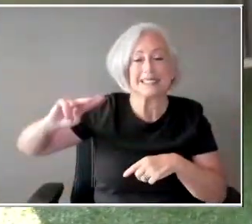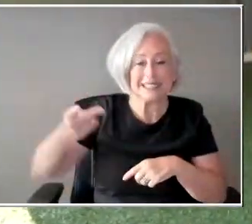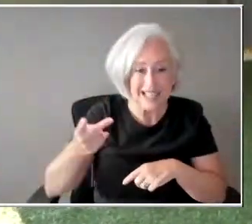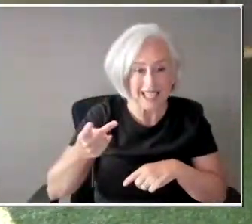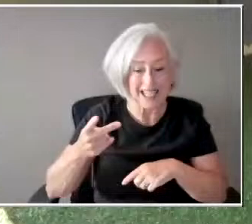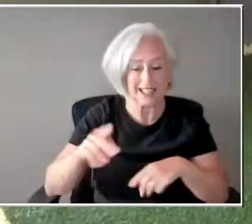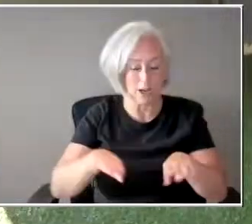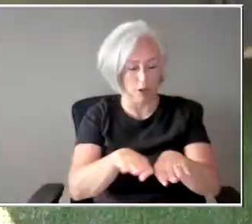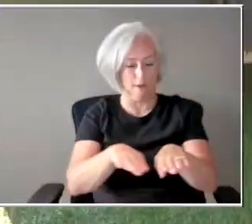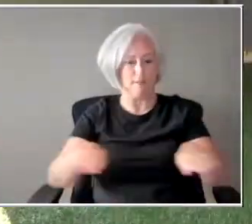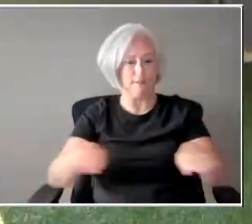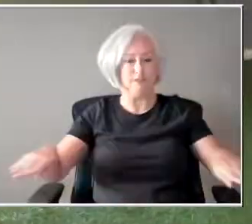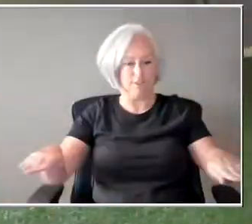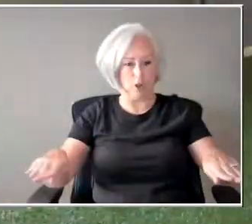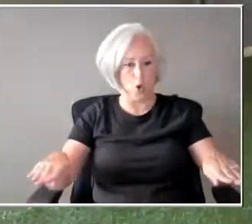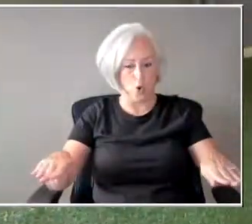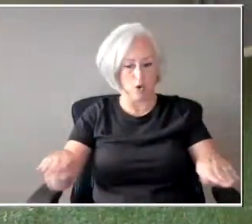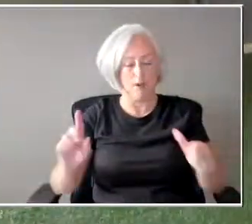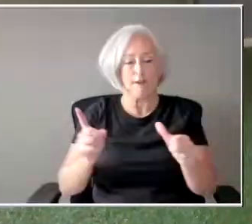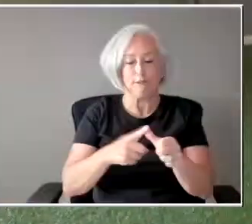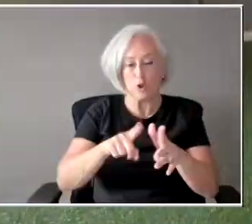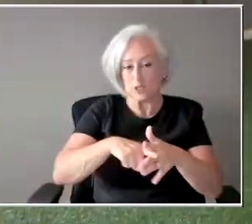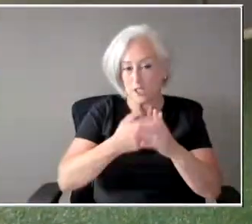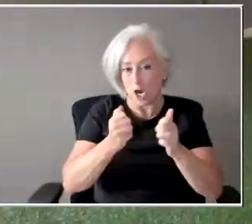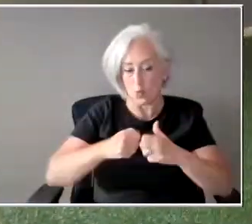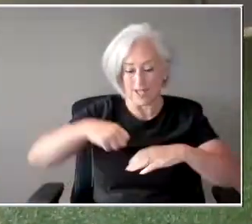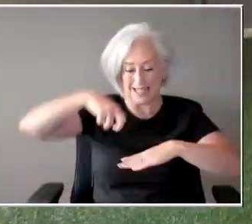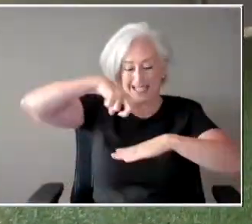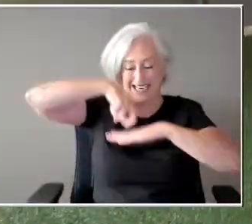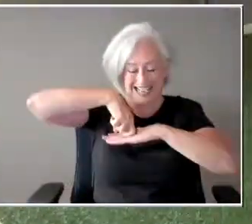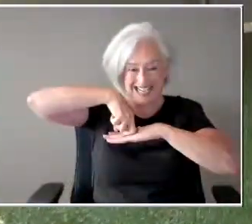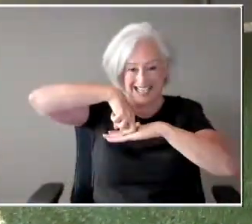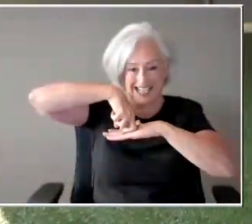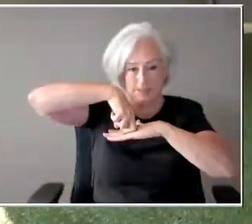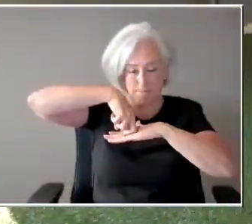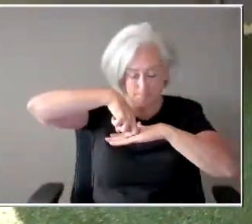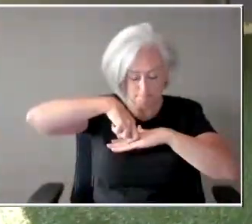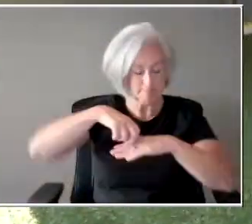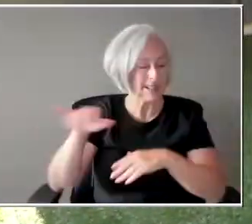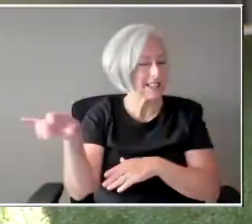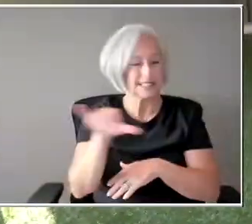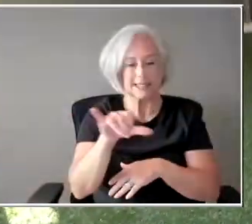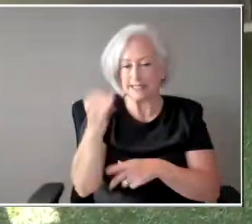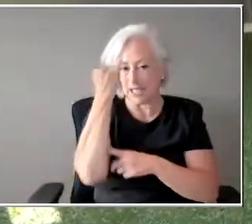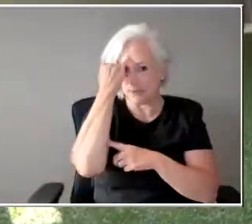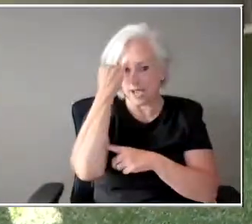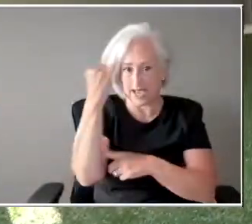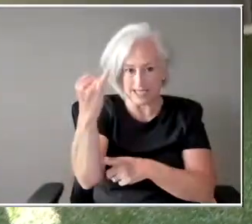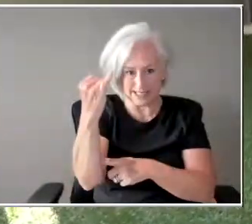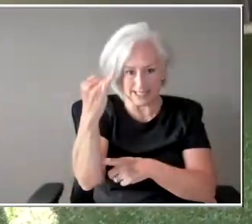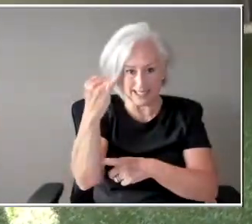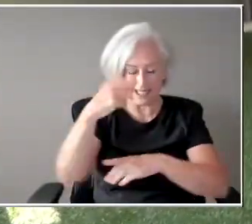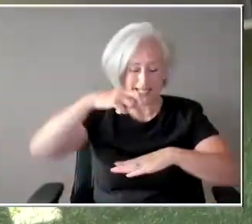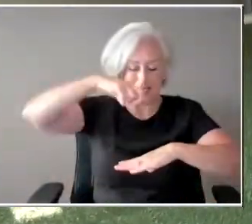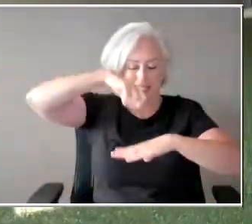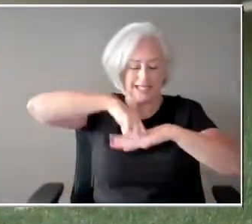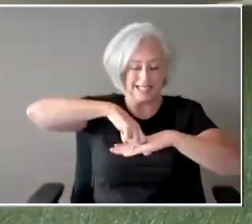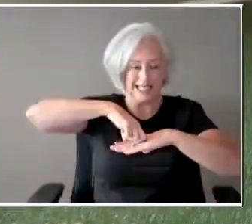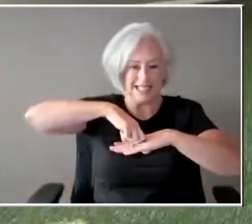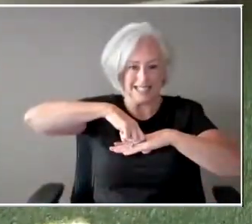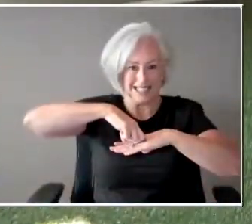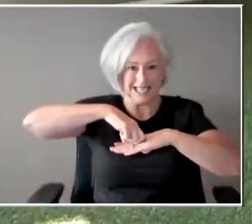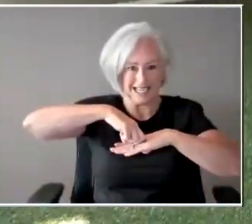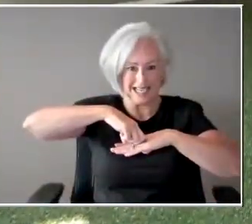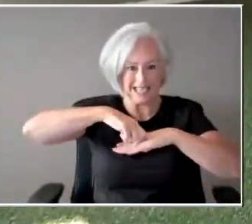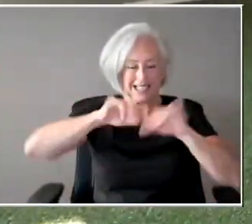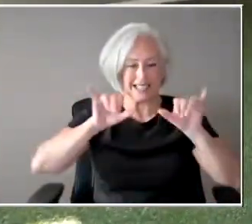knee push-up. So similar position to the plank, what we just did is to leave your knees, knees on the ground. There